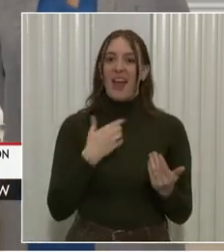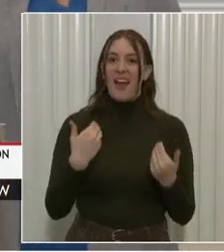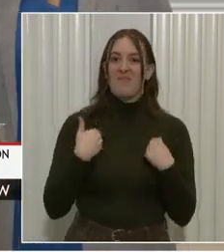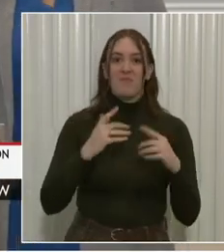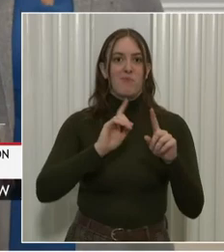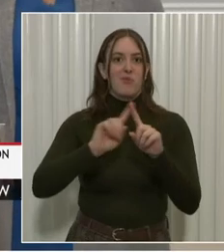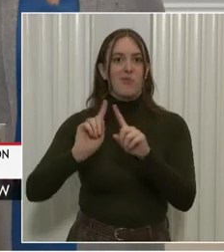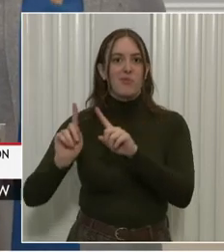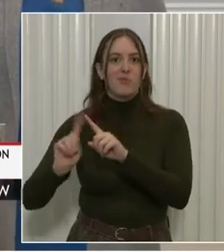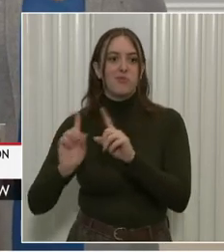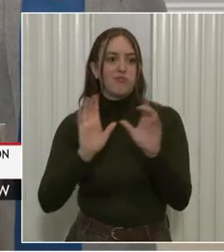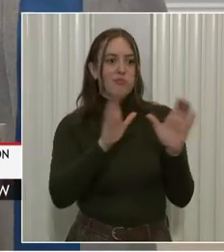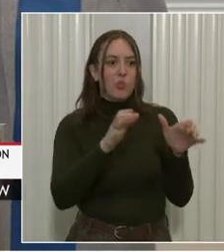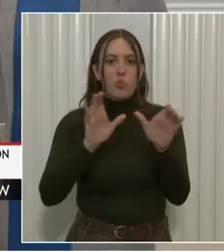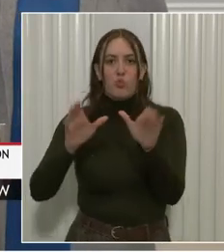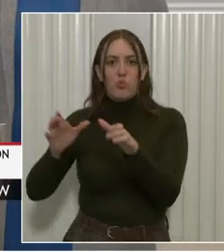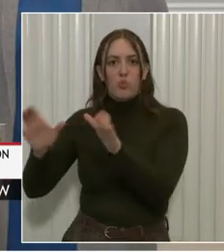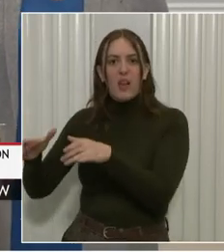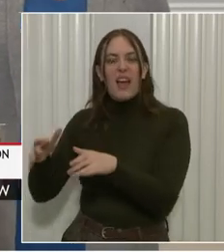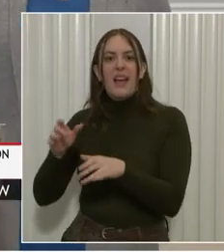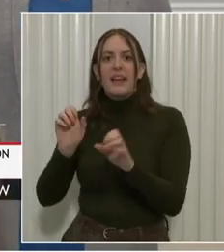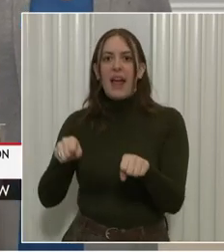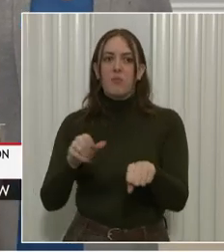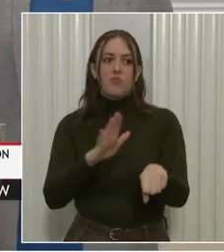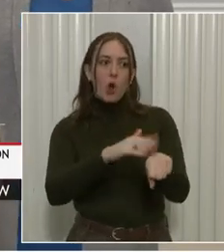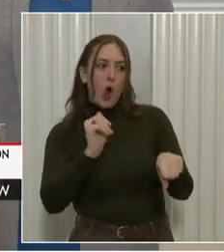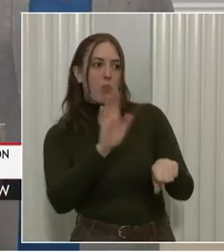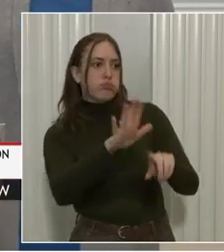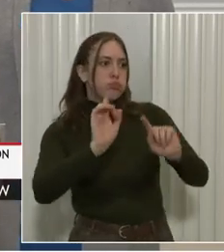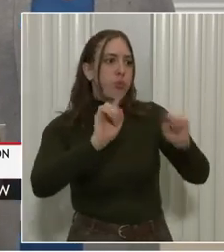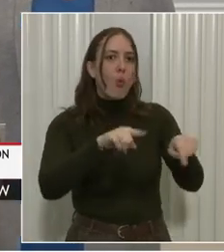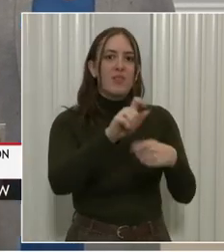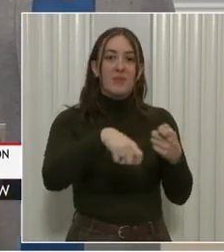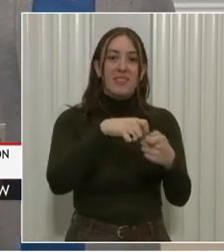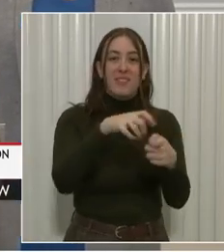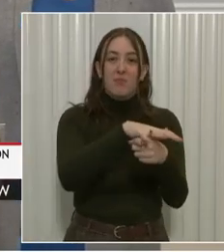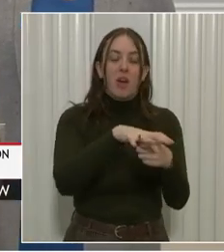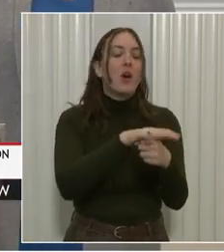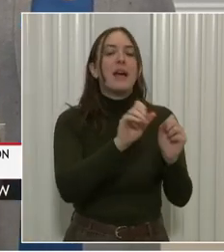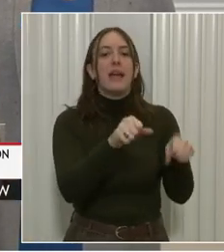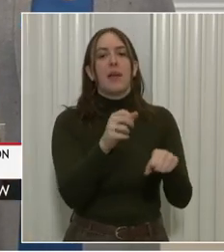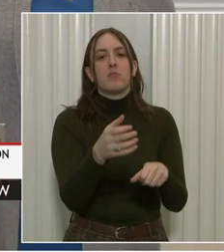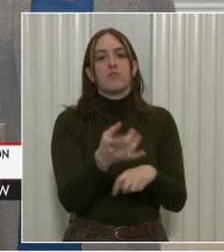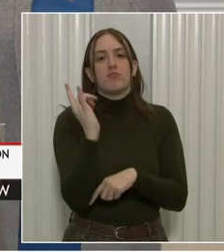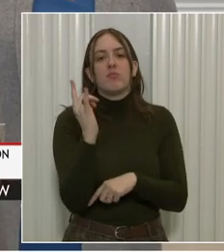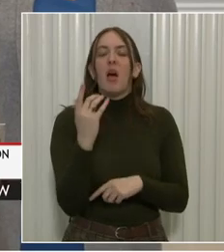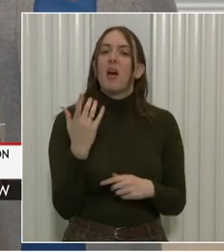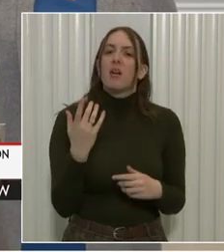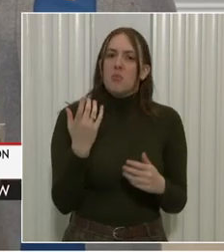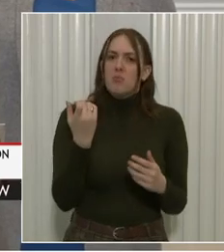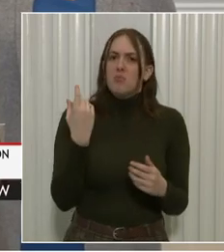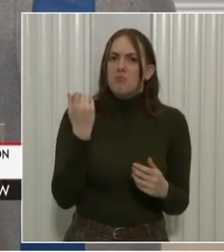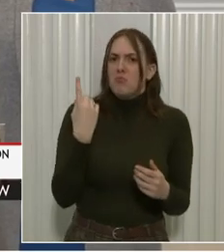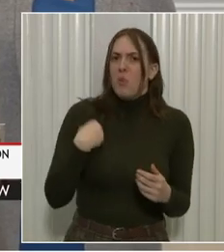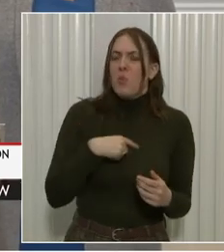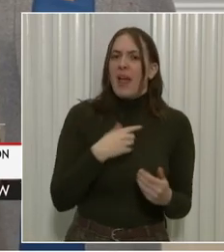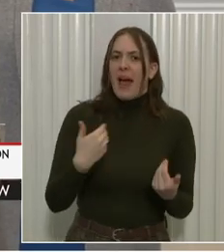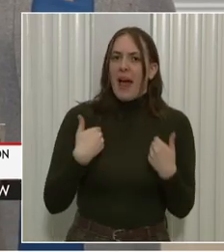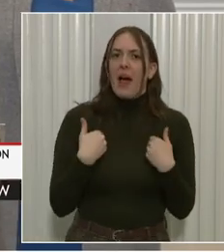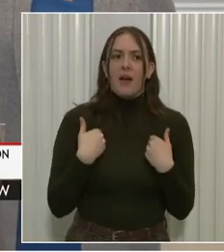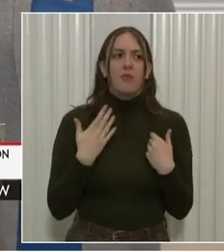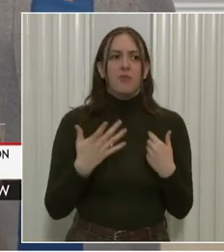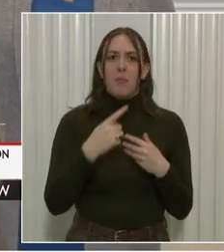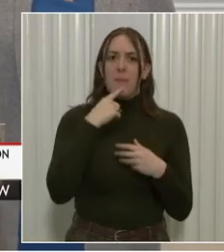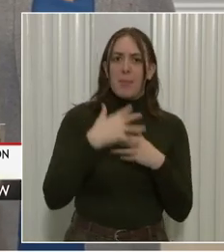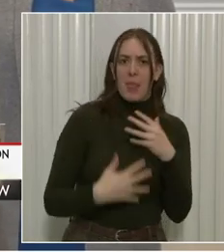they can be dispatched with our units, they can meet our units, and so there's a logistical piece to this, there's a blood supply piece to this,